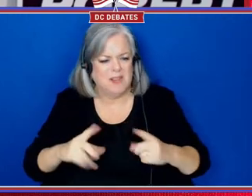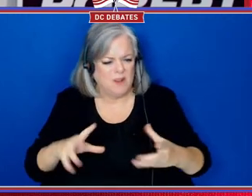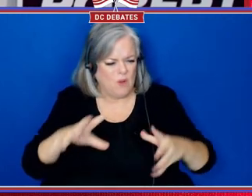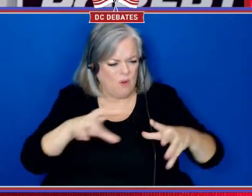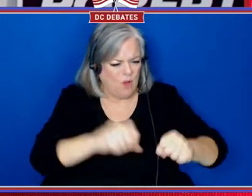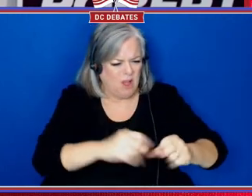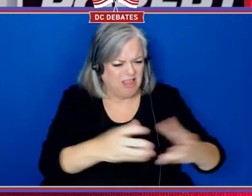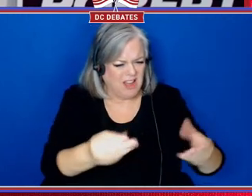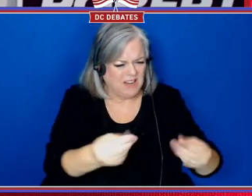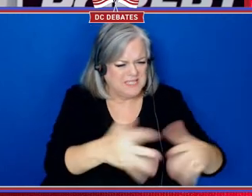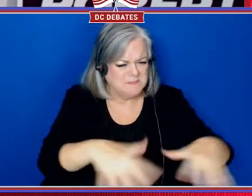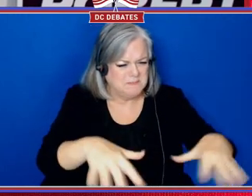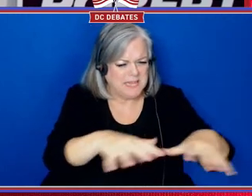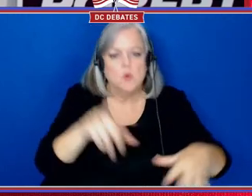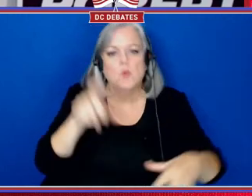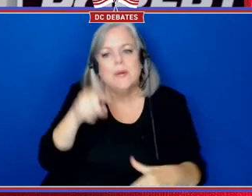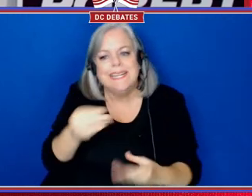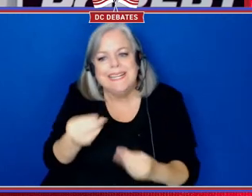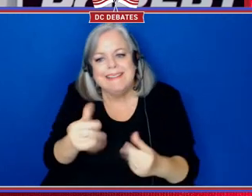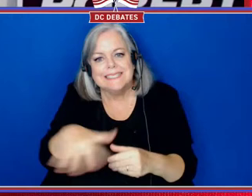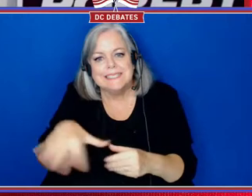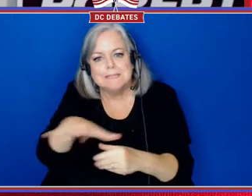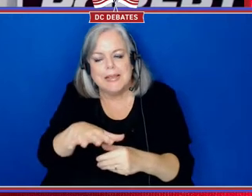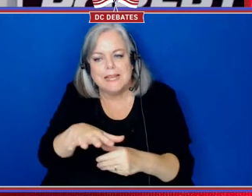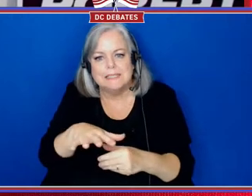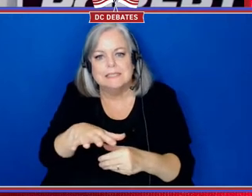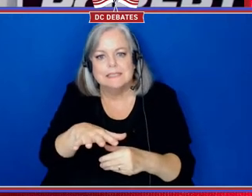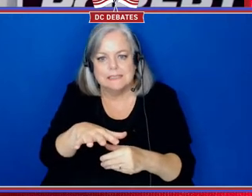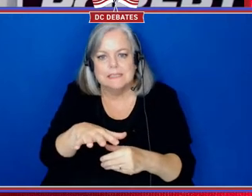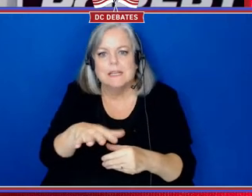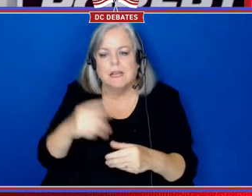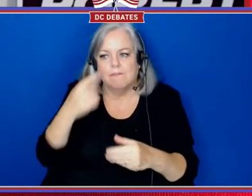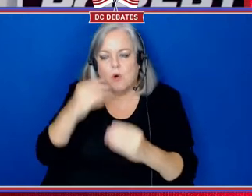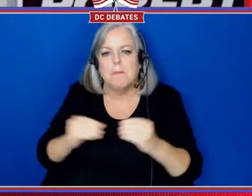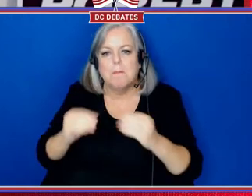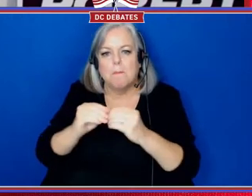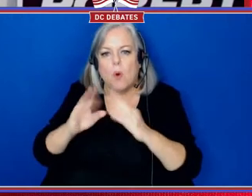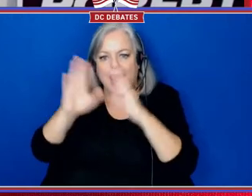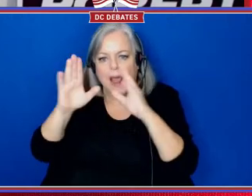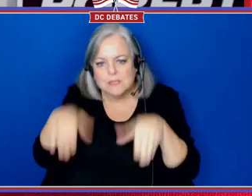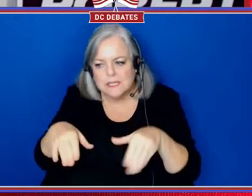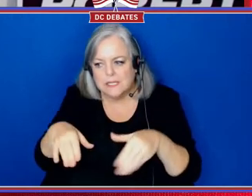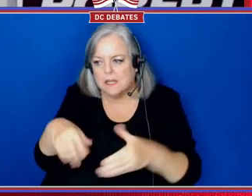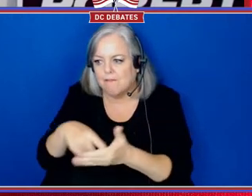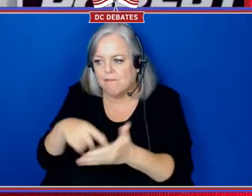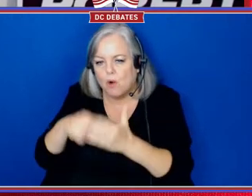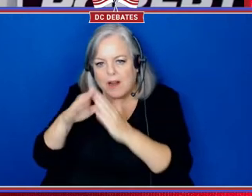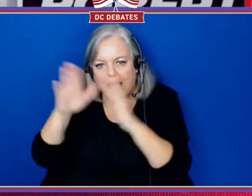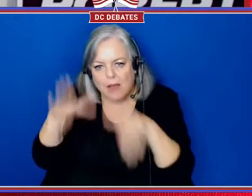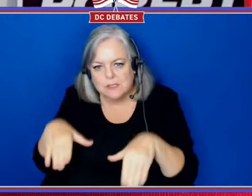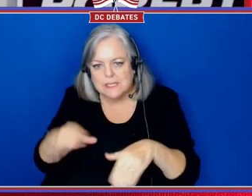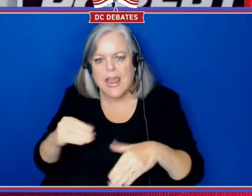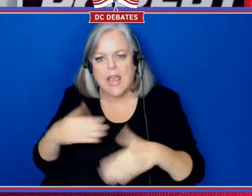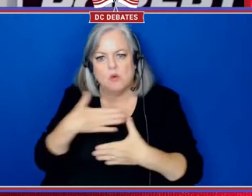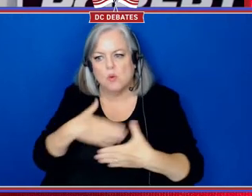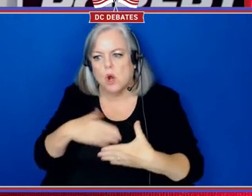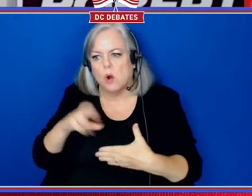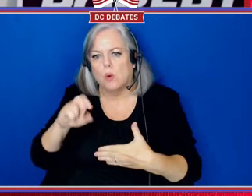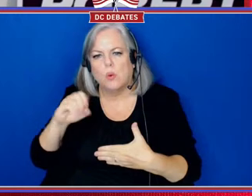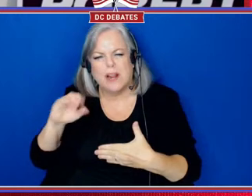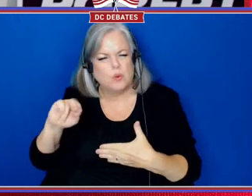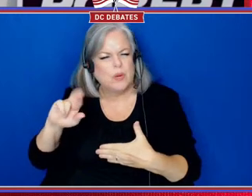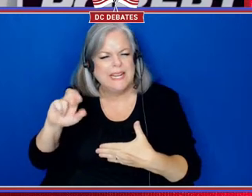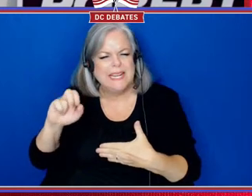So I will push for more and more housing, focus on workforce housing and affordable housing and recreation space for our young people who don't have